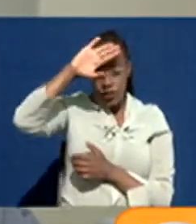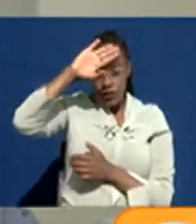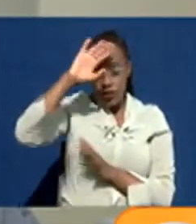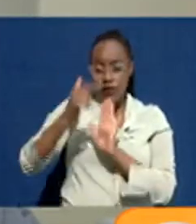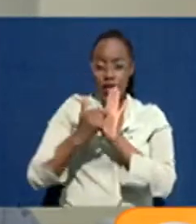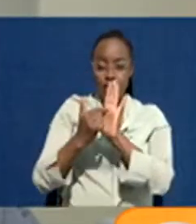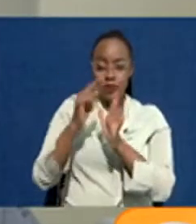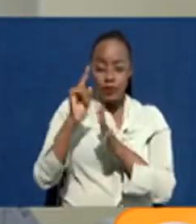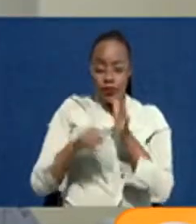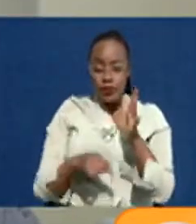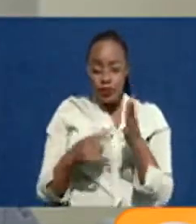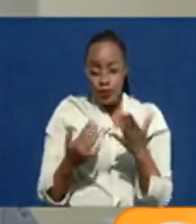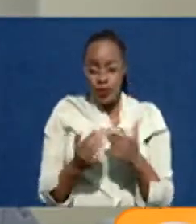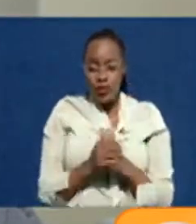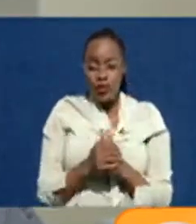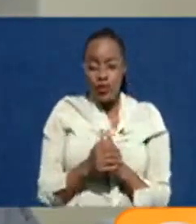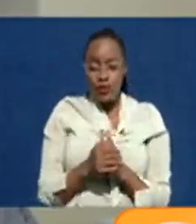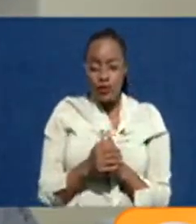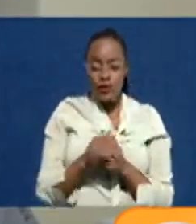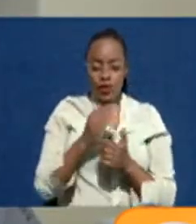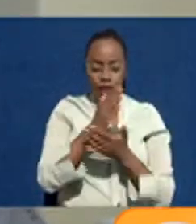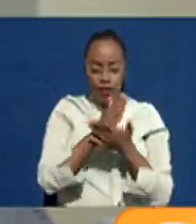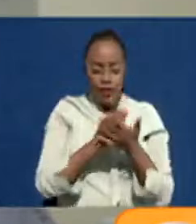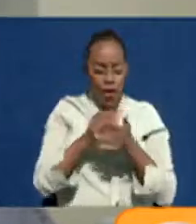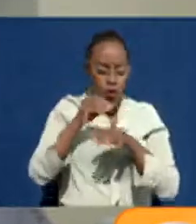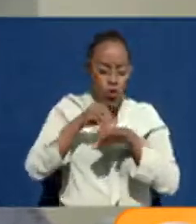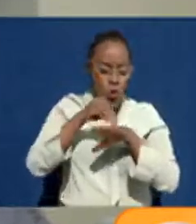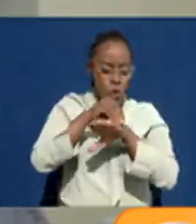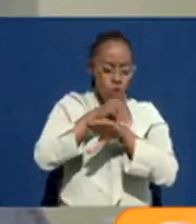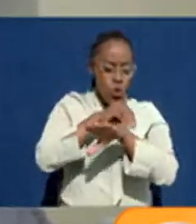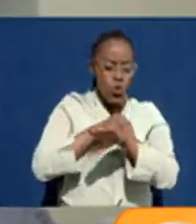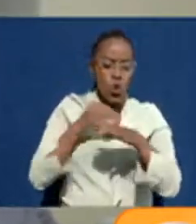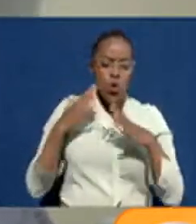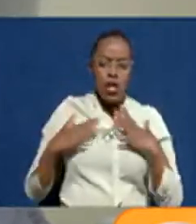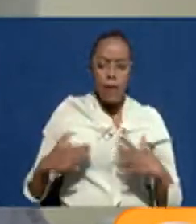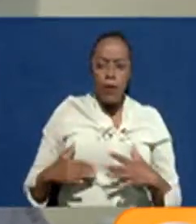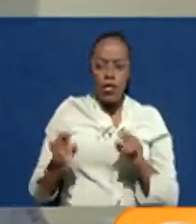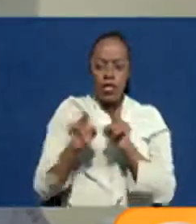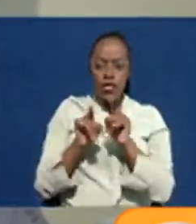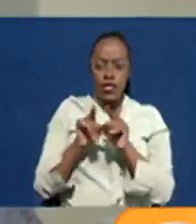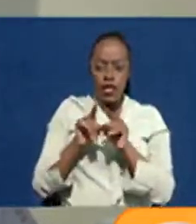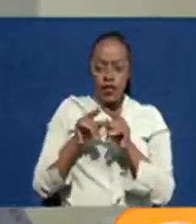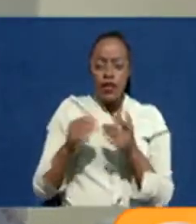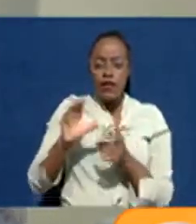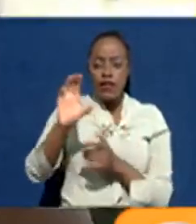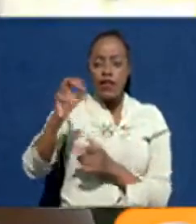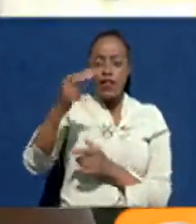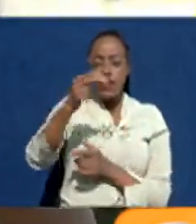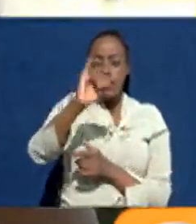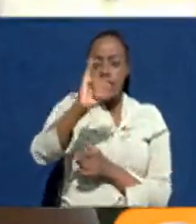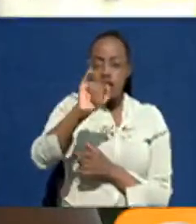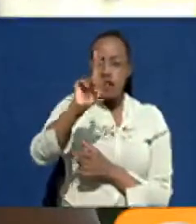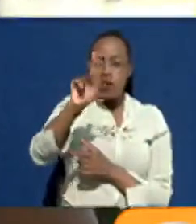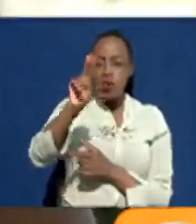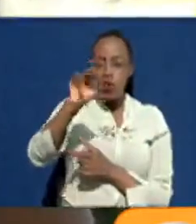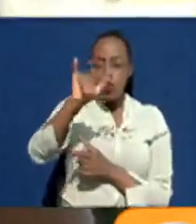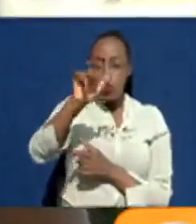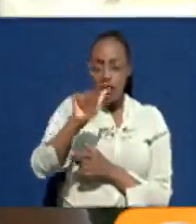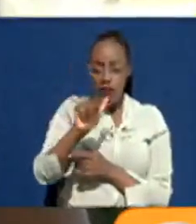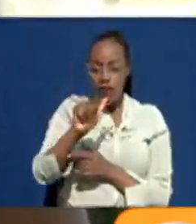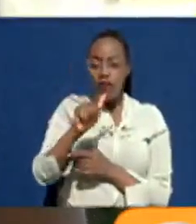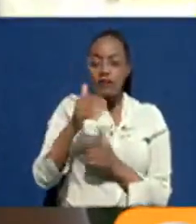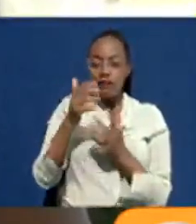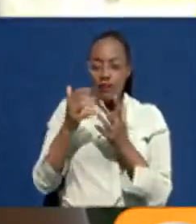the hemorrhagic spots on your body, similar like chikungunya virus. And actually in